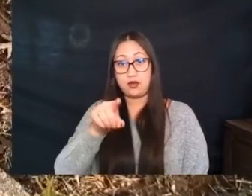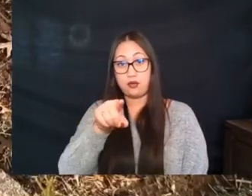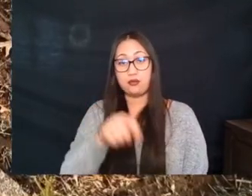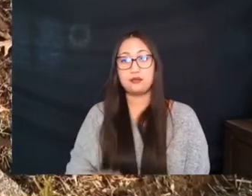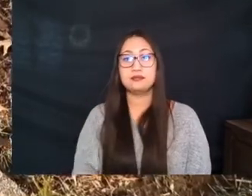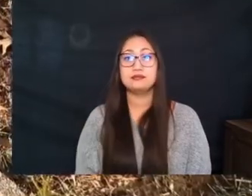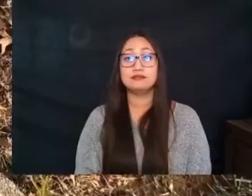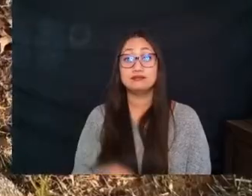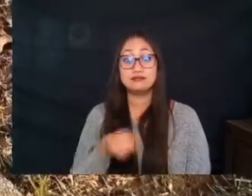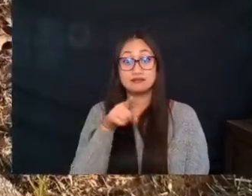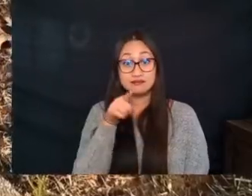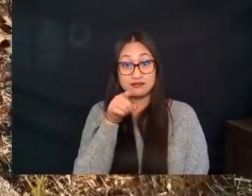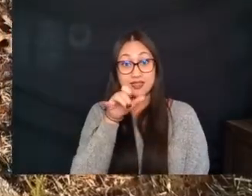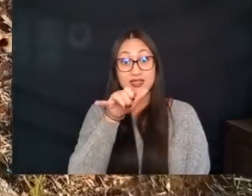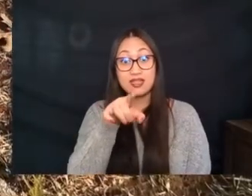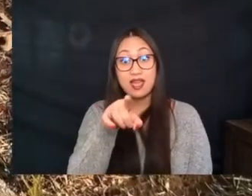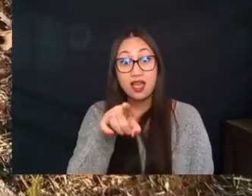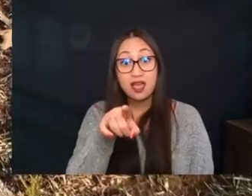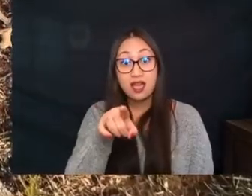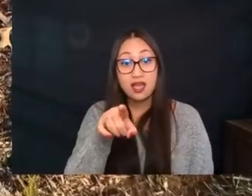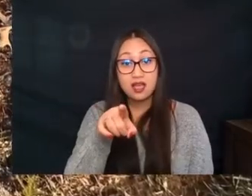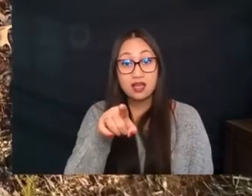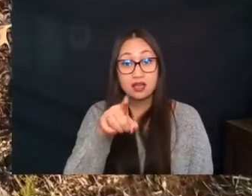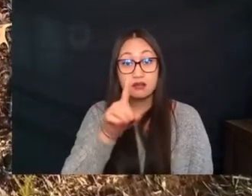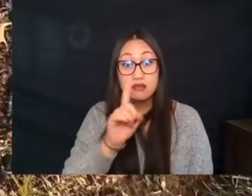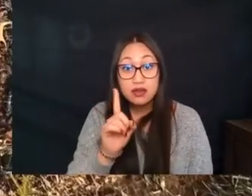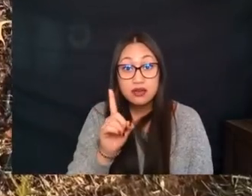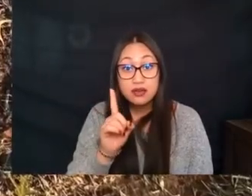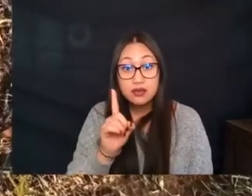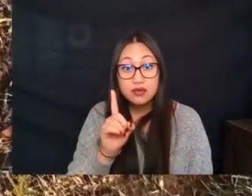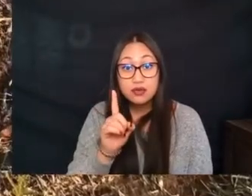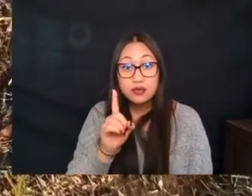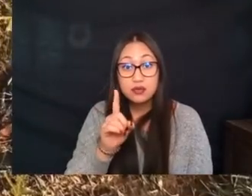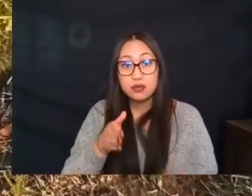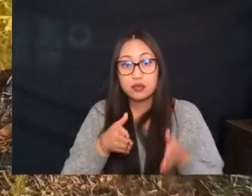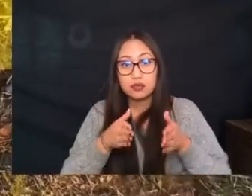This shadow is created on a curb near the road.